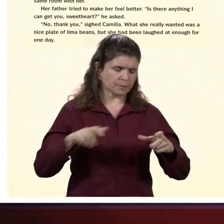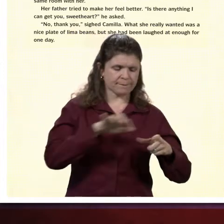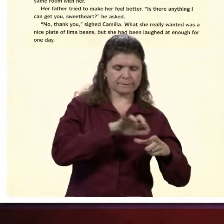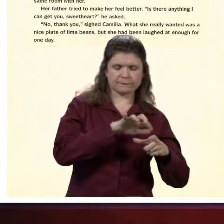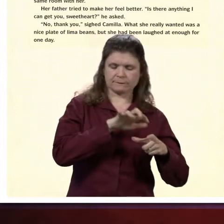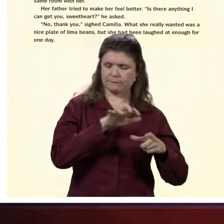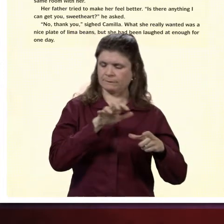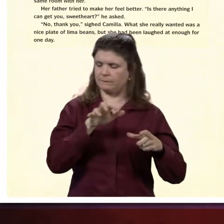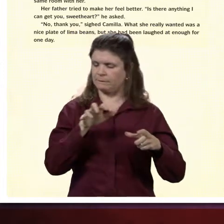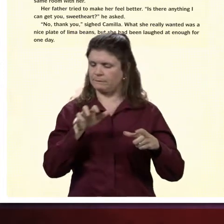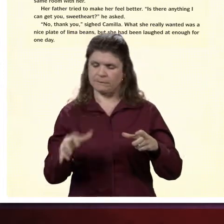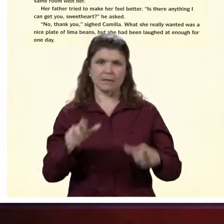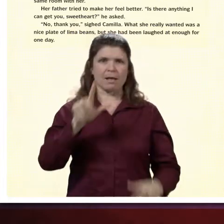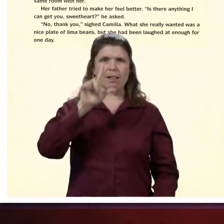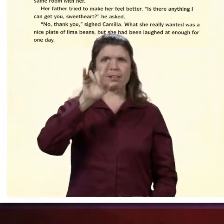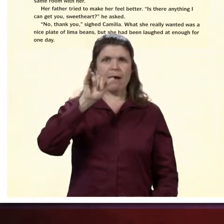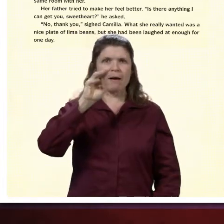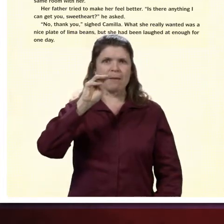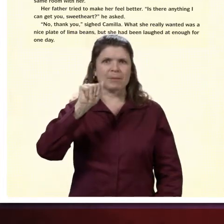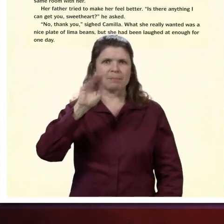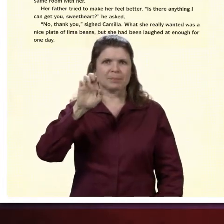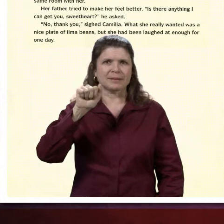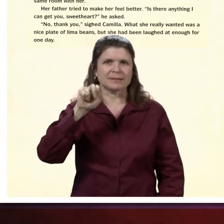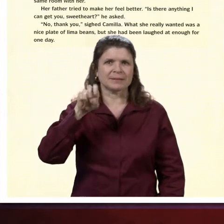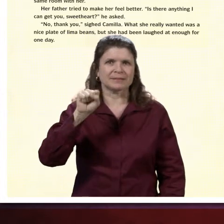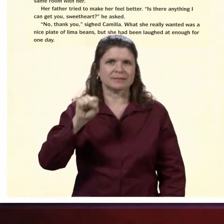she had been laughed at enough for one day.